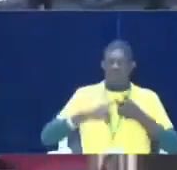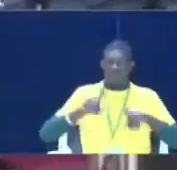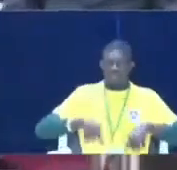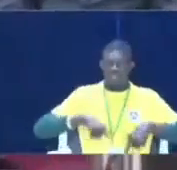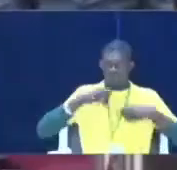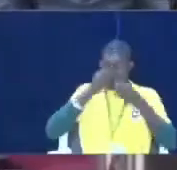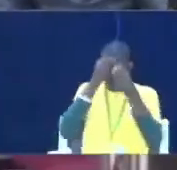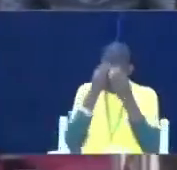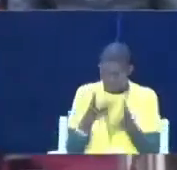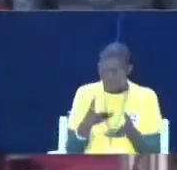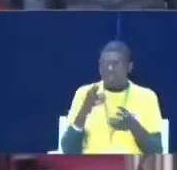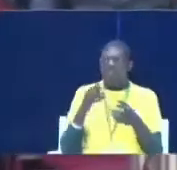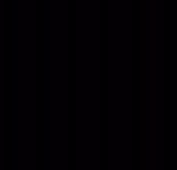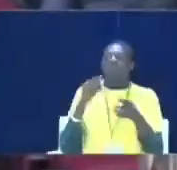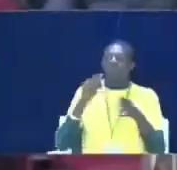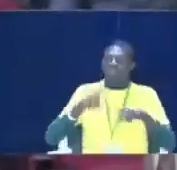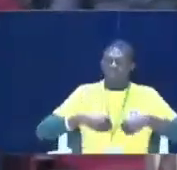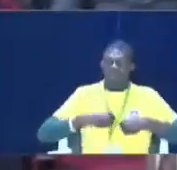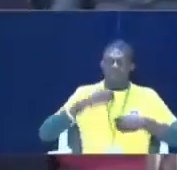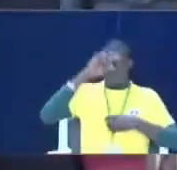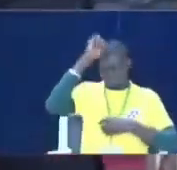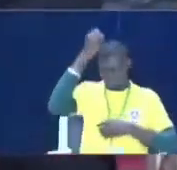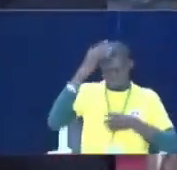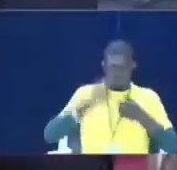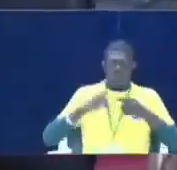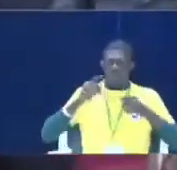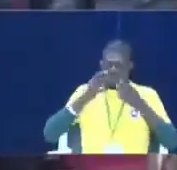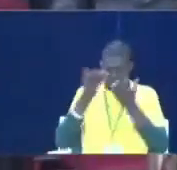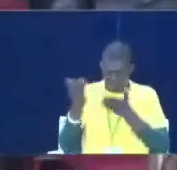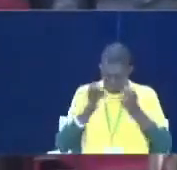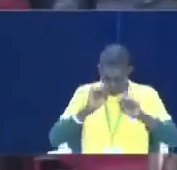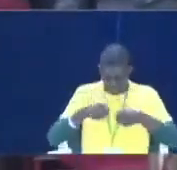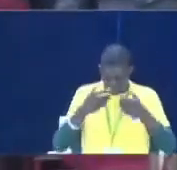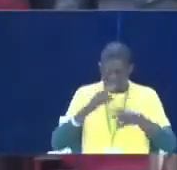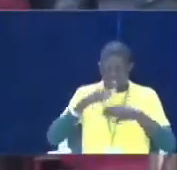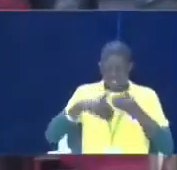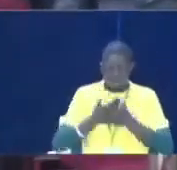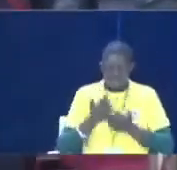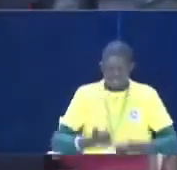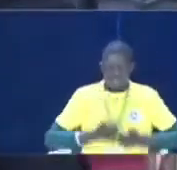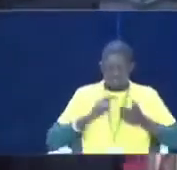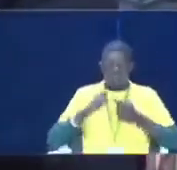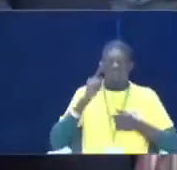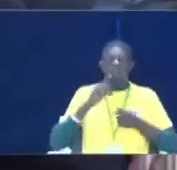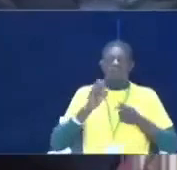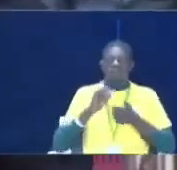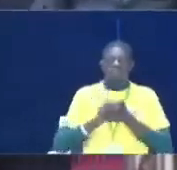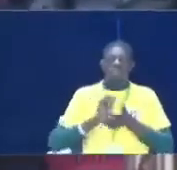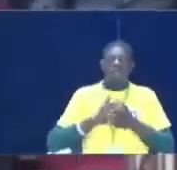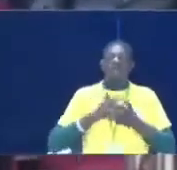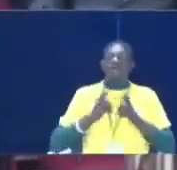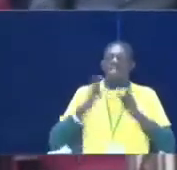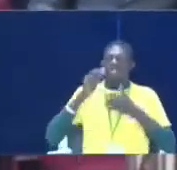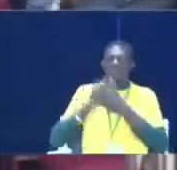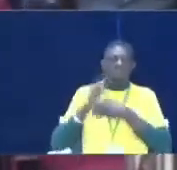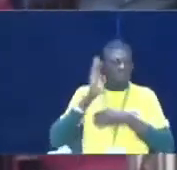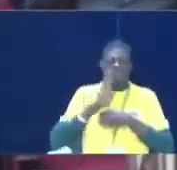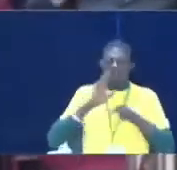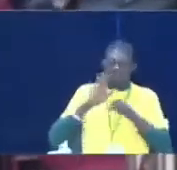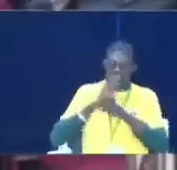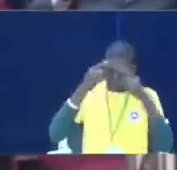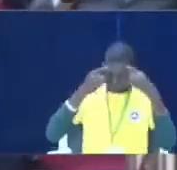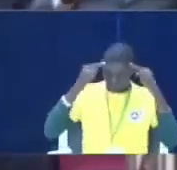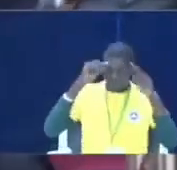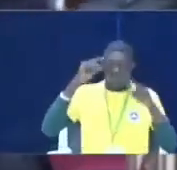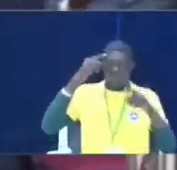us the grace to serve and sacrifice where you've called us, that your enlargement mandate shall be fulfilled. Thank you, Heavenly Father, for in